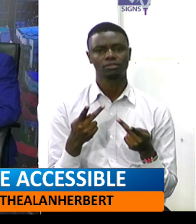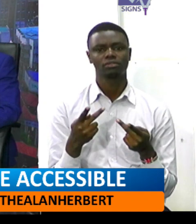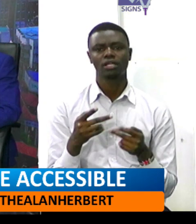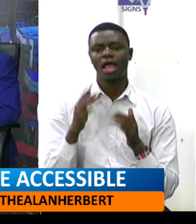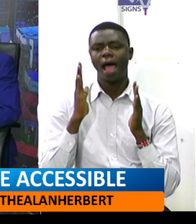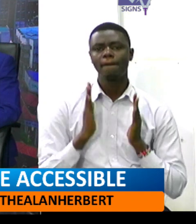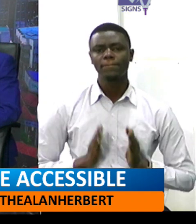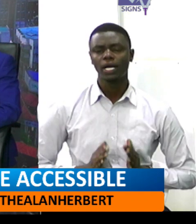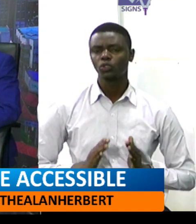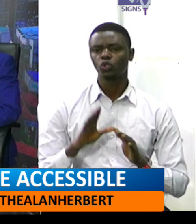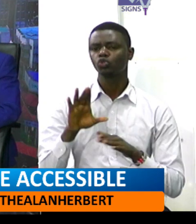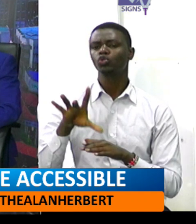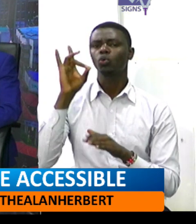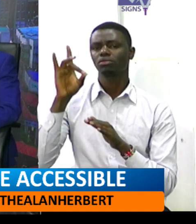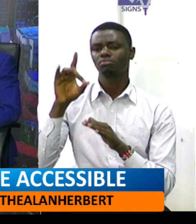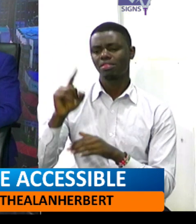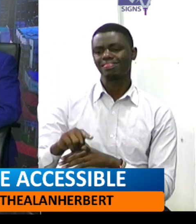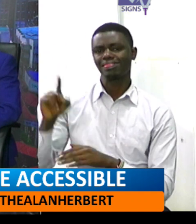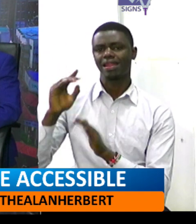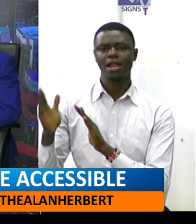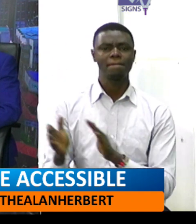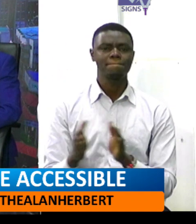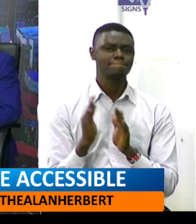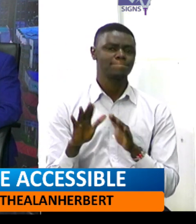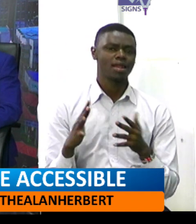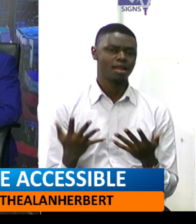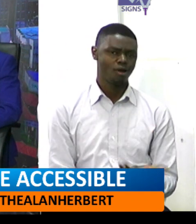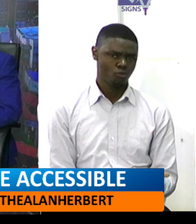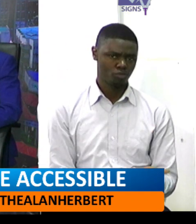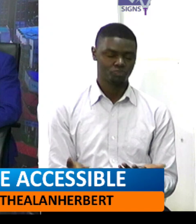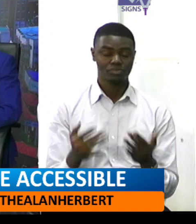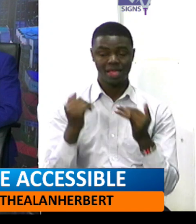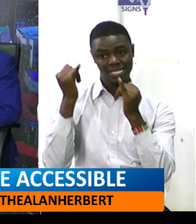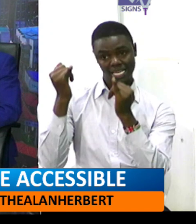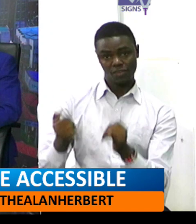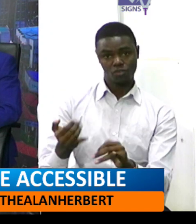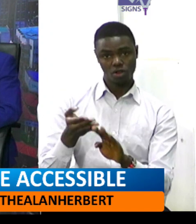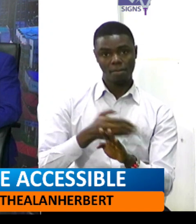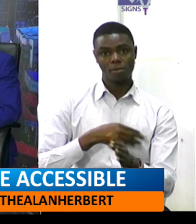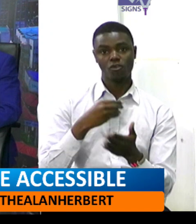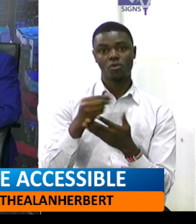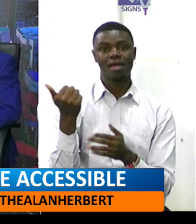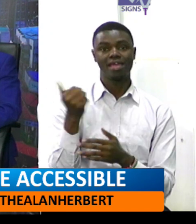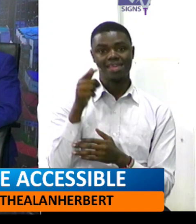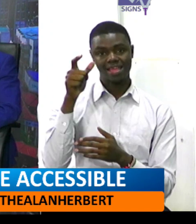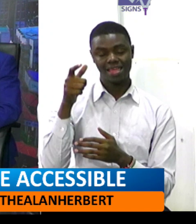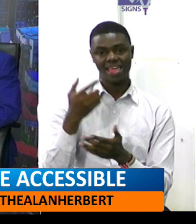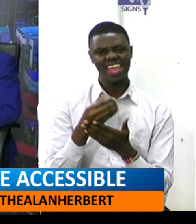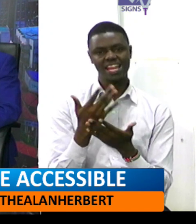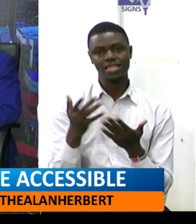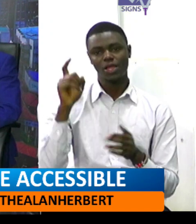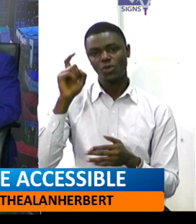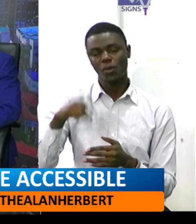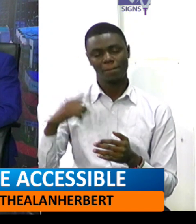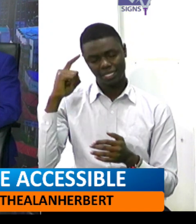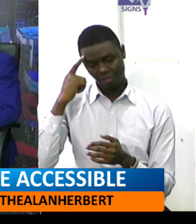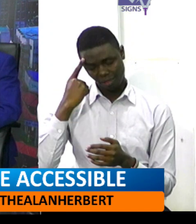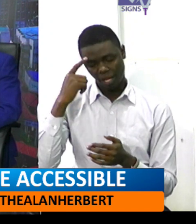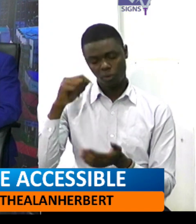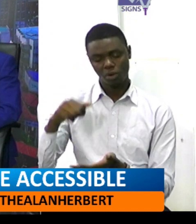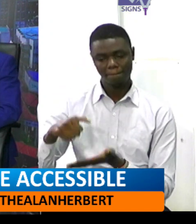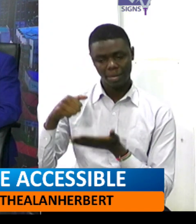the right plan for them? So typically, as an individual, before you buy anything, you need to think about, one, your